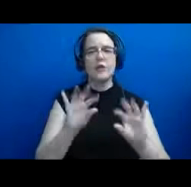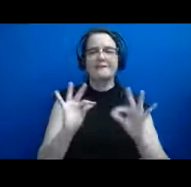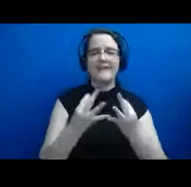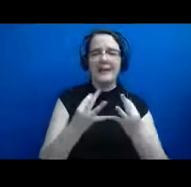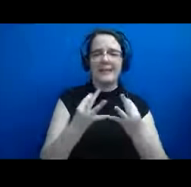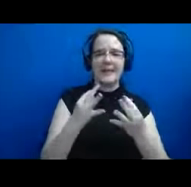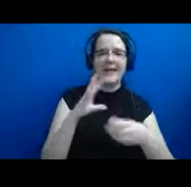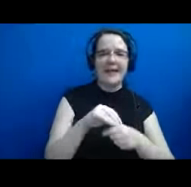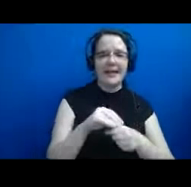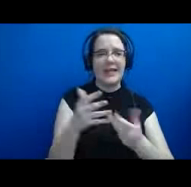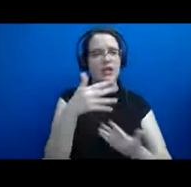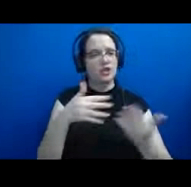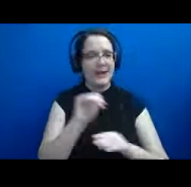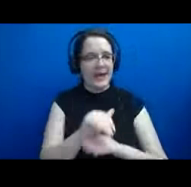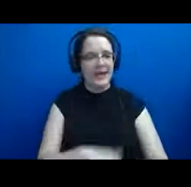that assistance